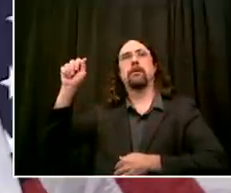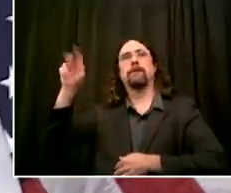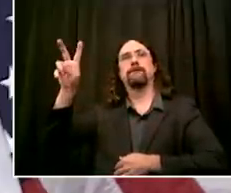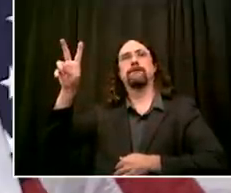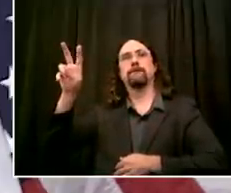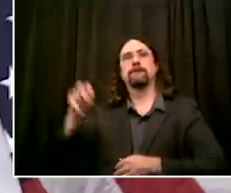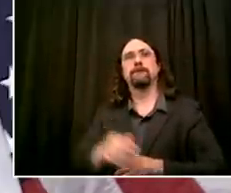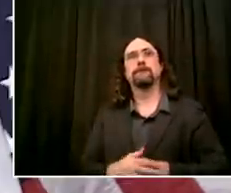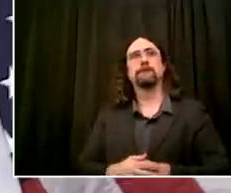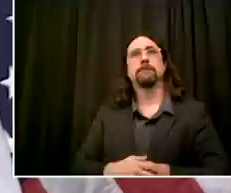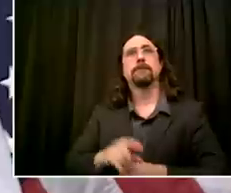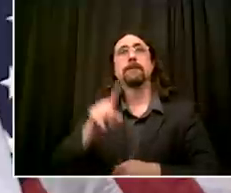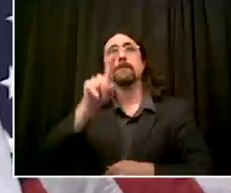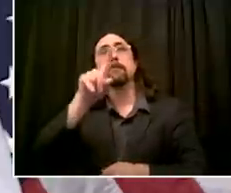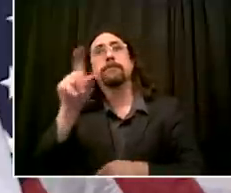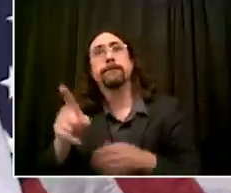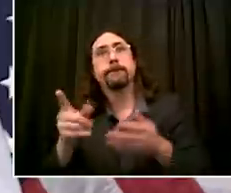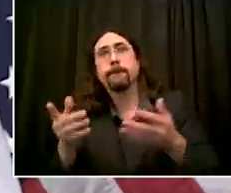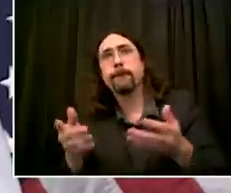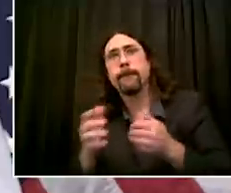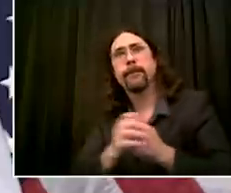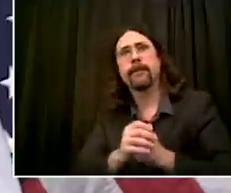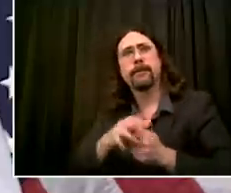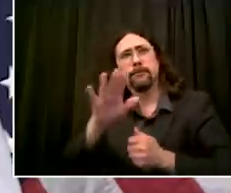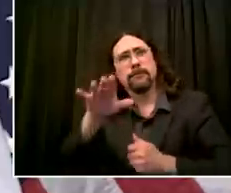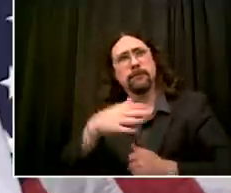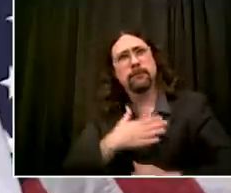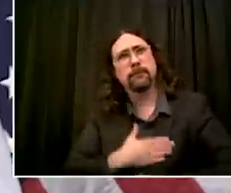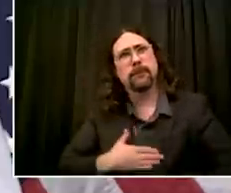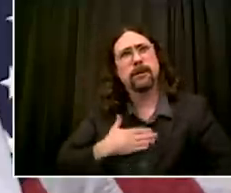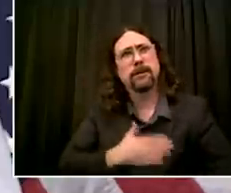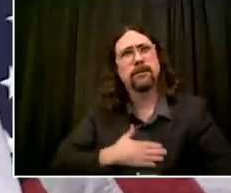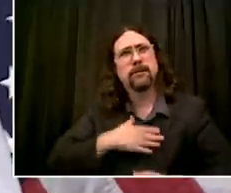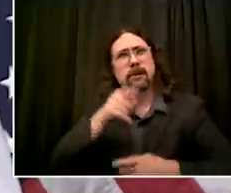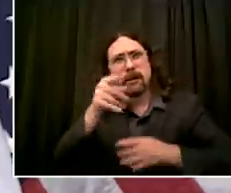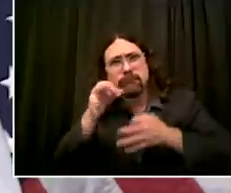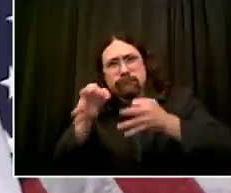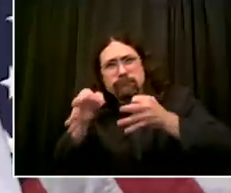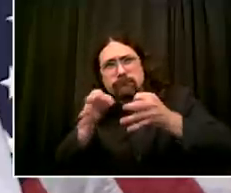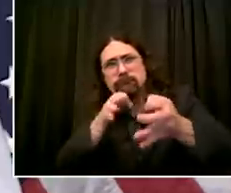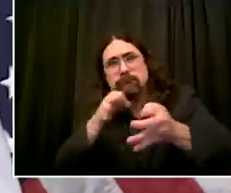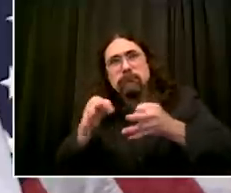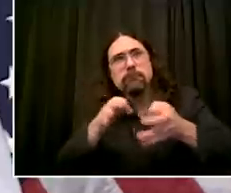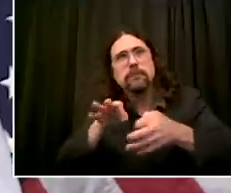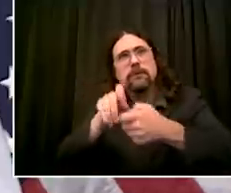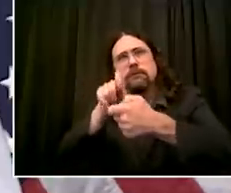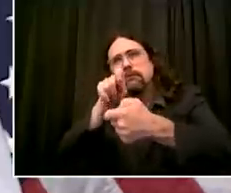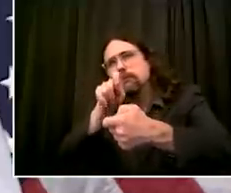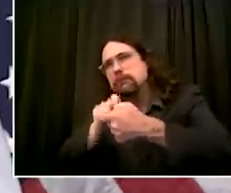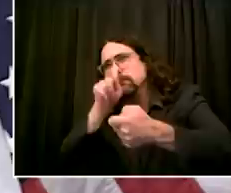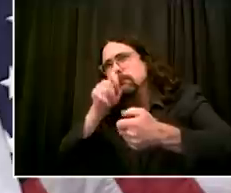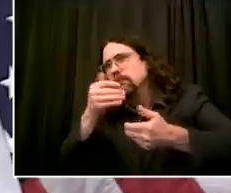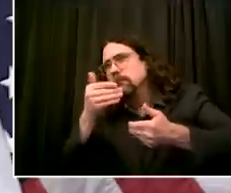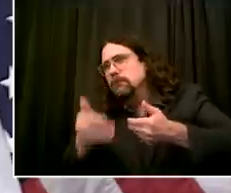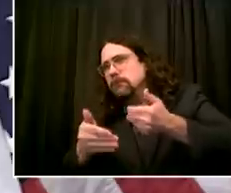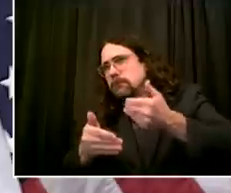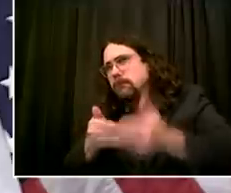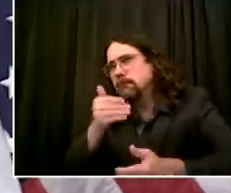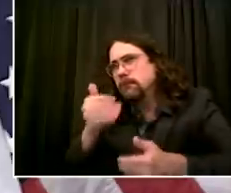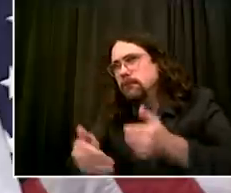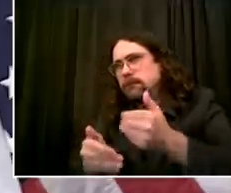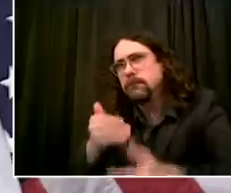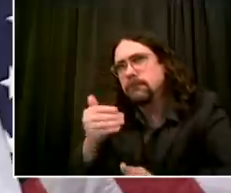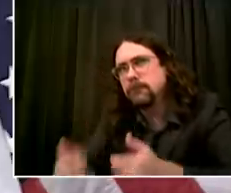that you're going to take to improve internal discipline at the NYPD. You said you're going to make it faster and better, but